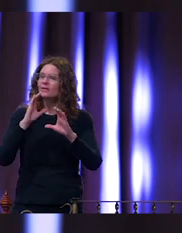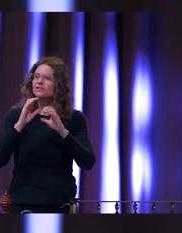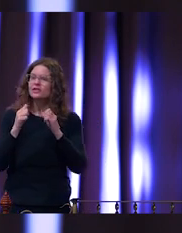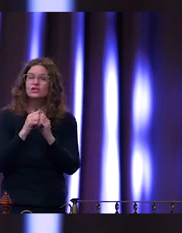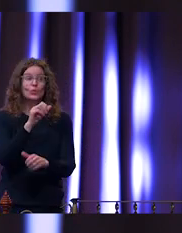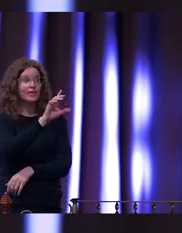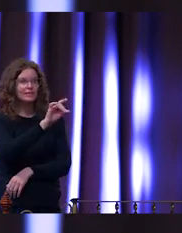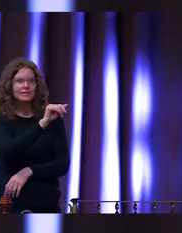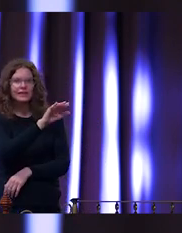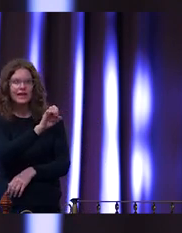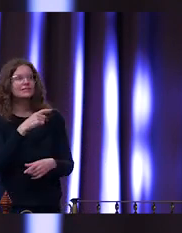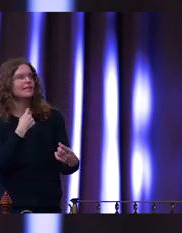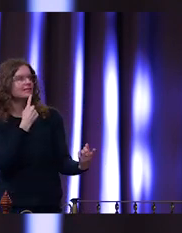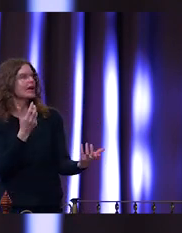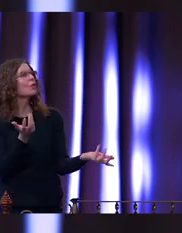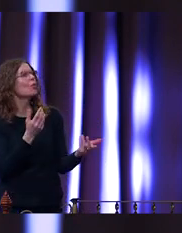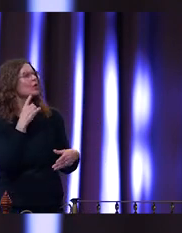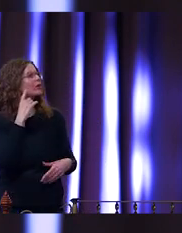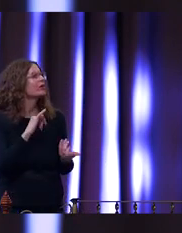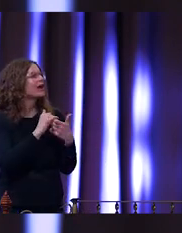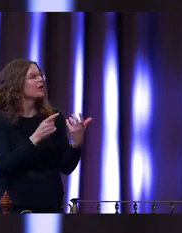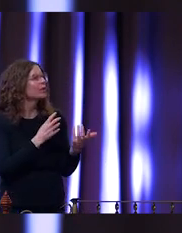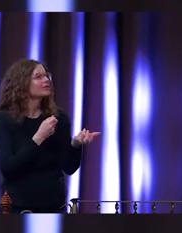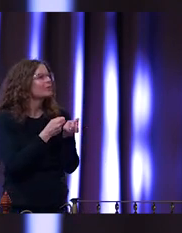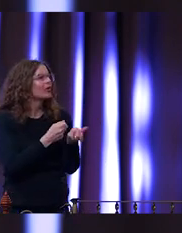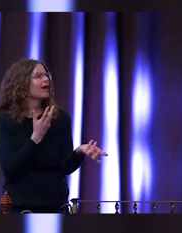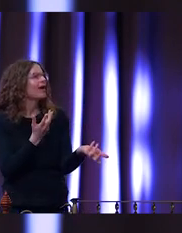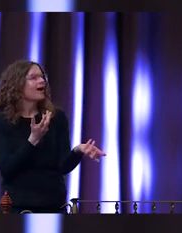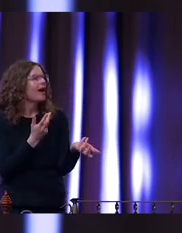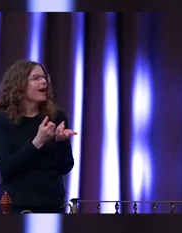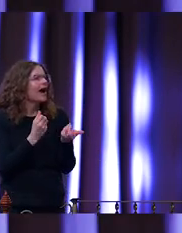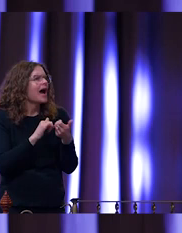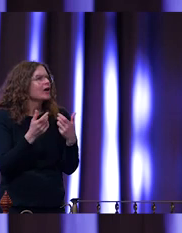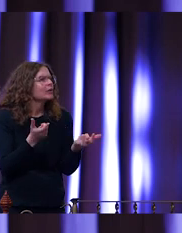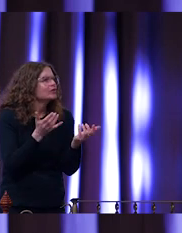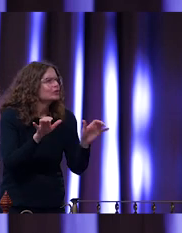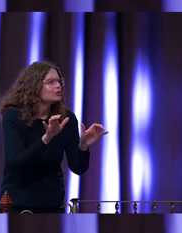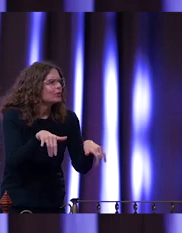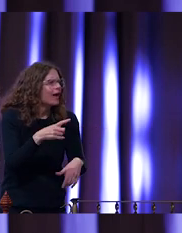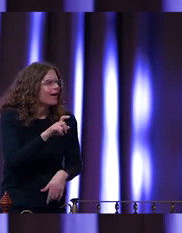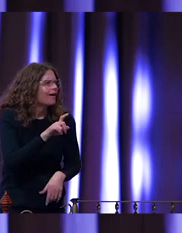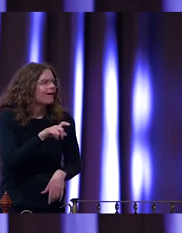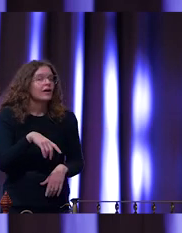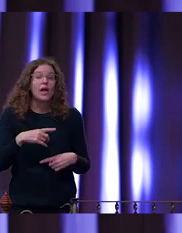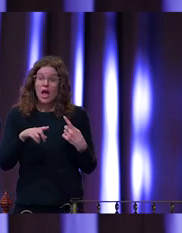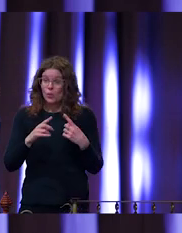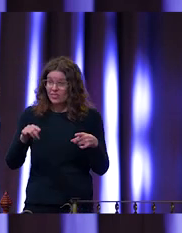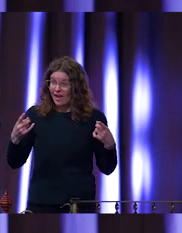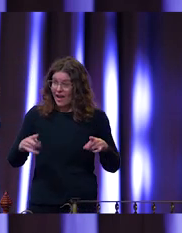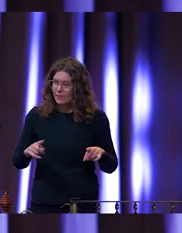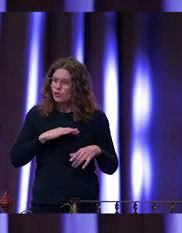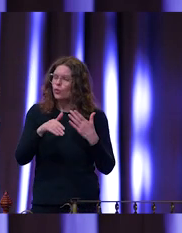what are we hearing and how can we weigh in and how can we support you? And having that really helps ground all of us in